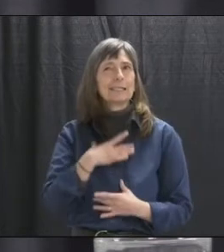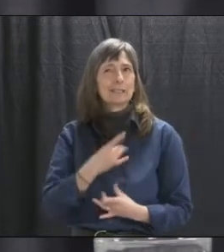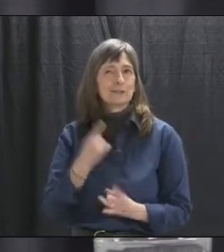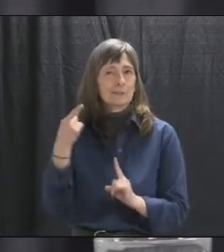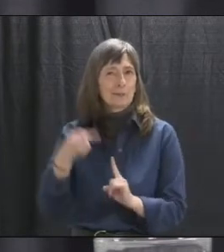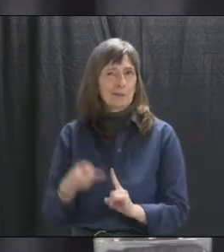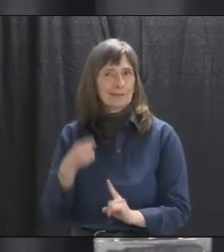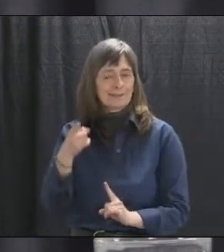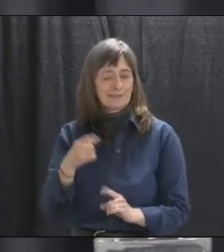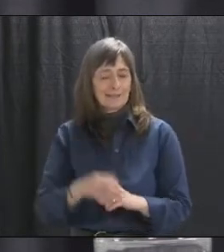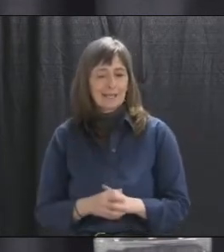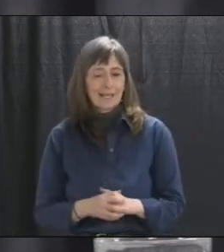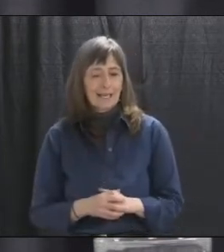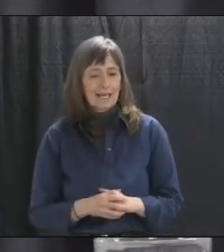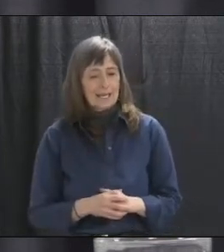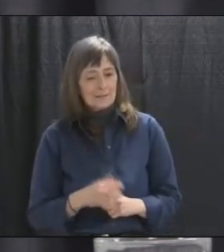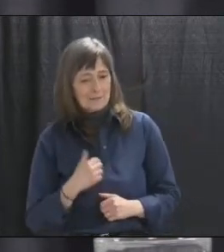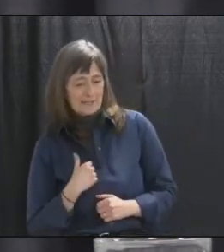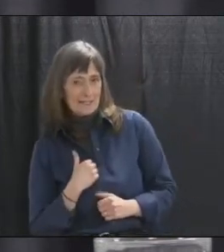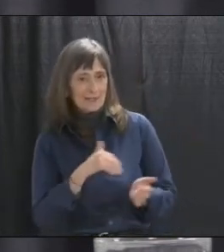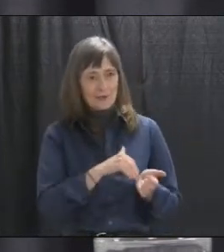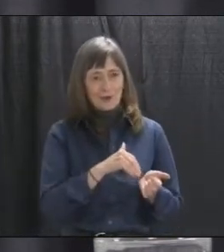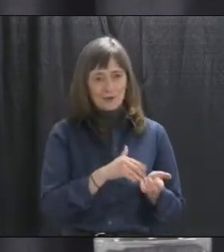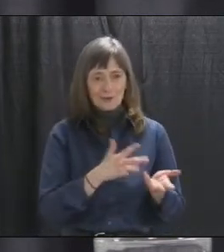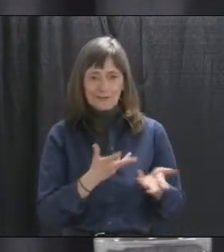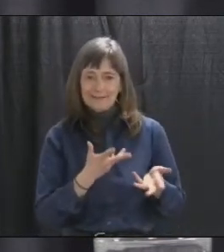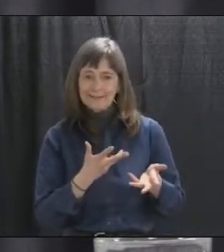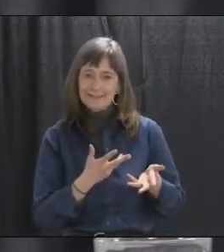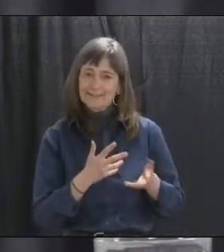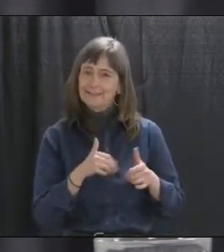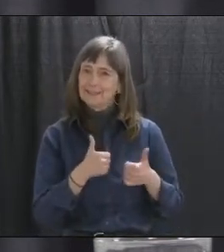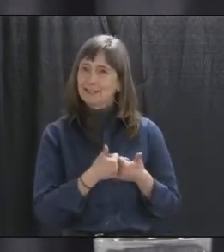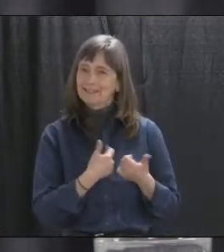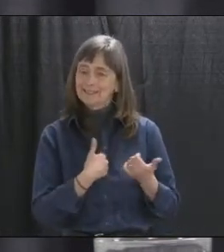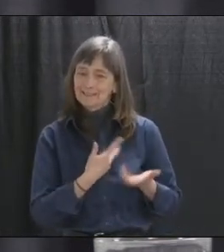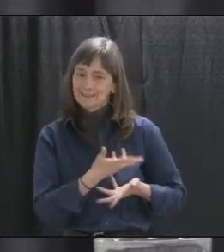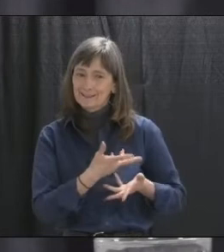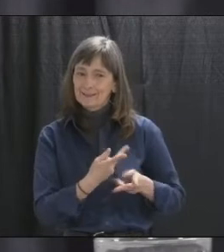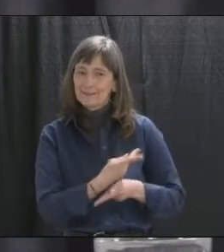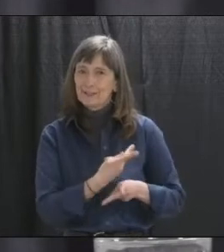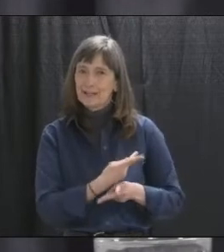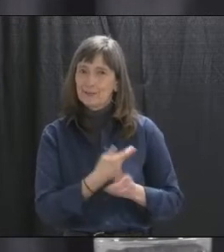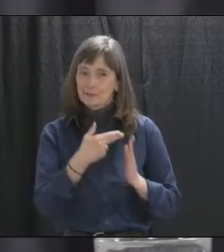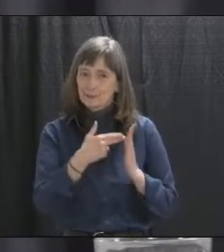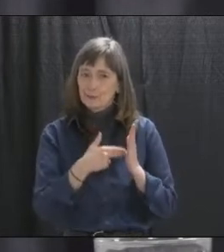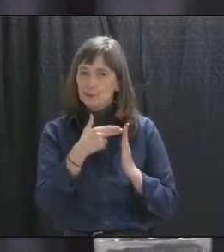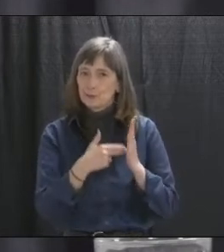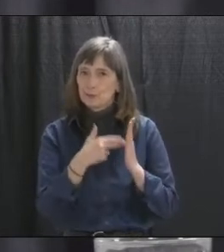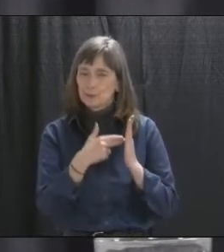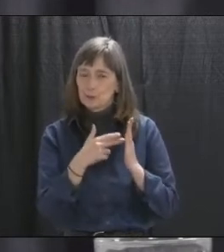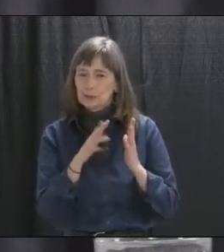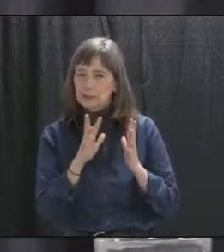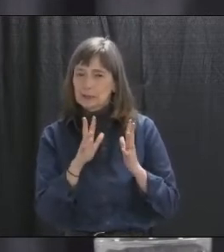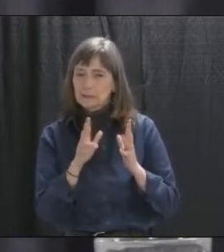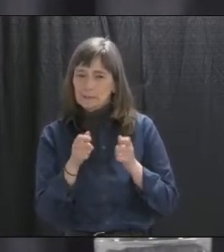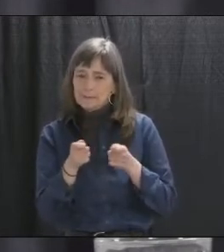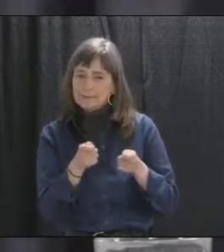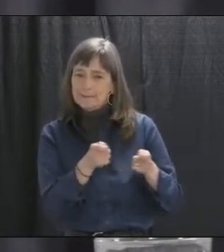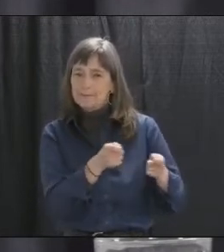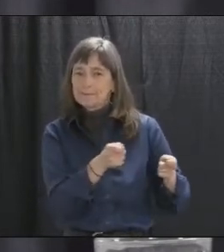one of my challenges and one of Dr. Fitzgerald's challenges is we're regulating increasingly narrowing areas of